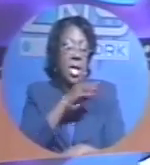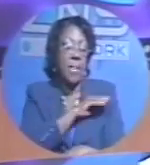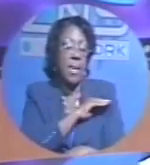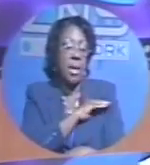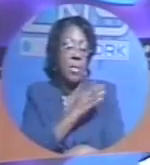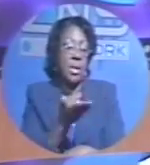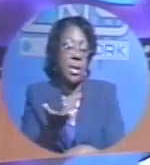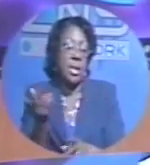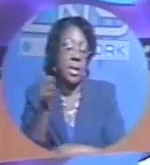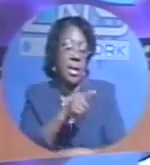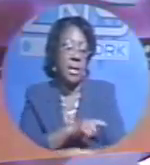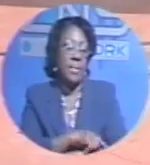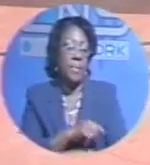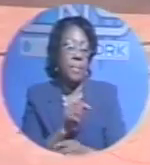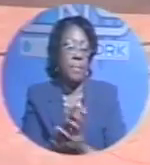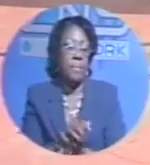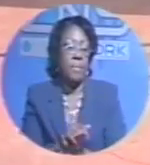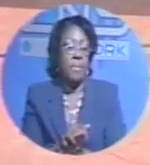today.